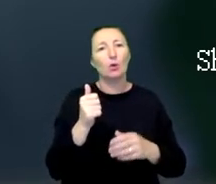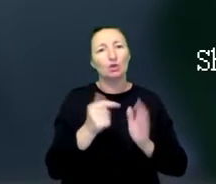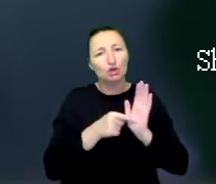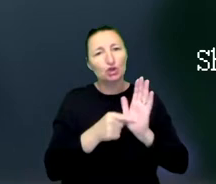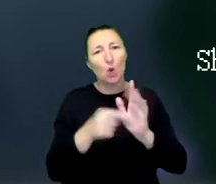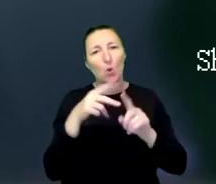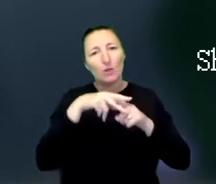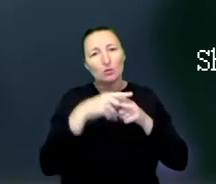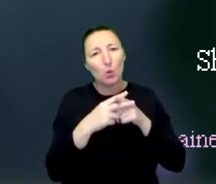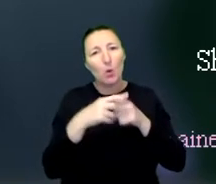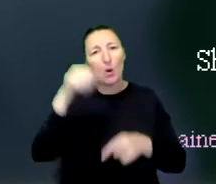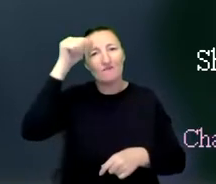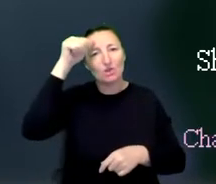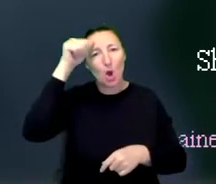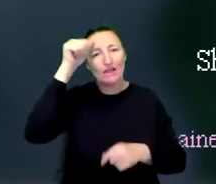So...